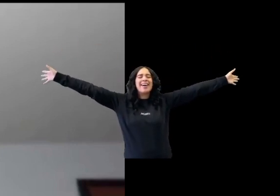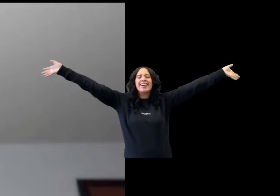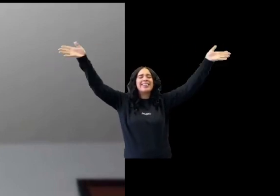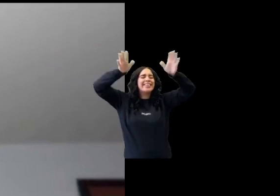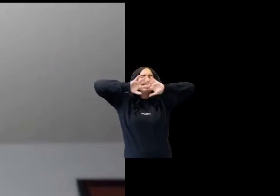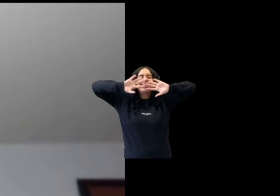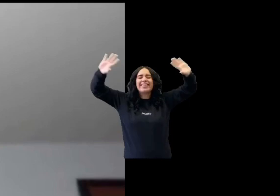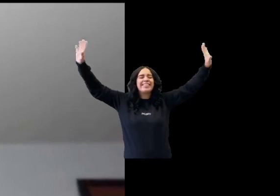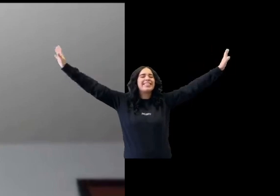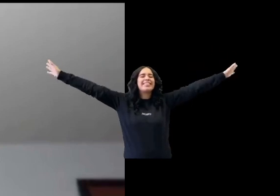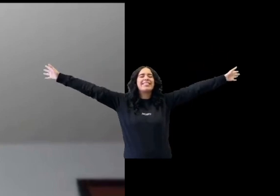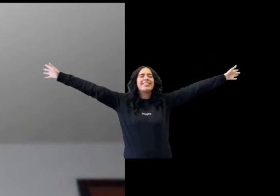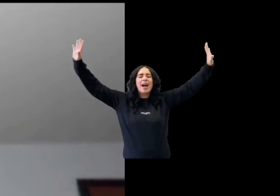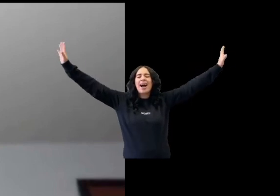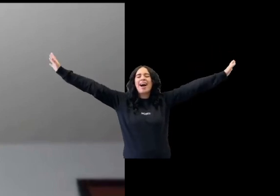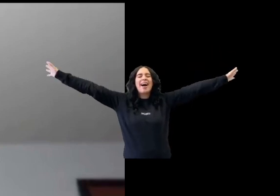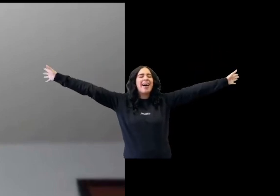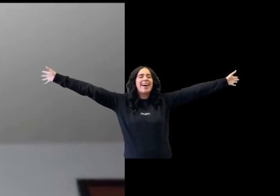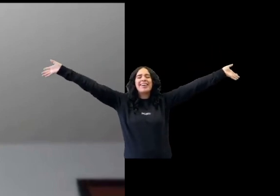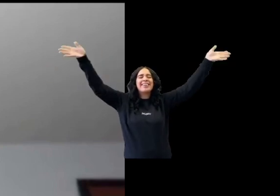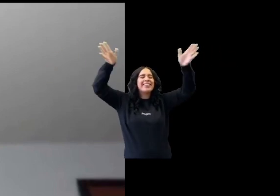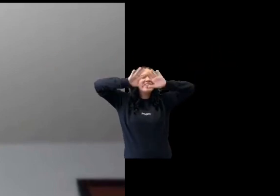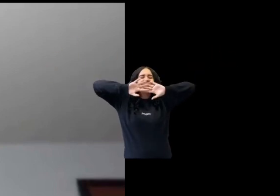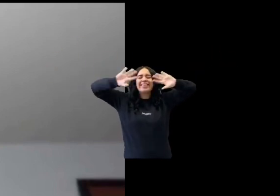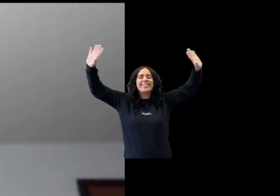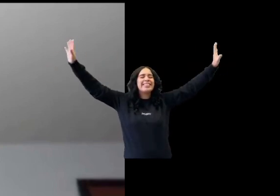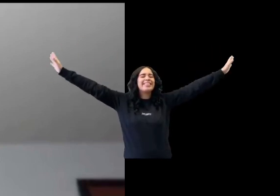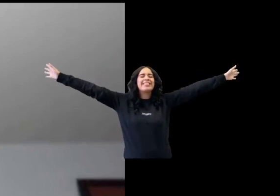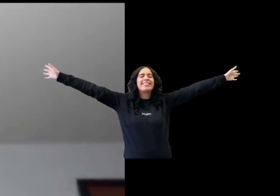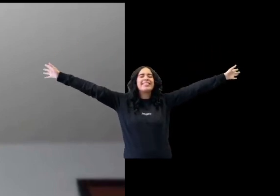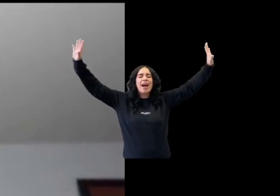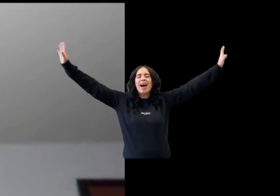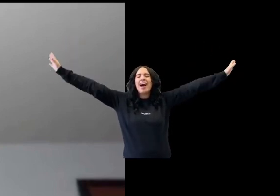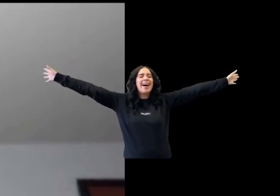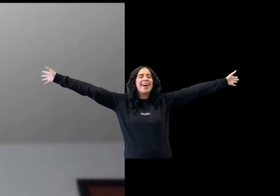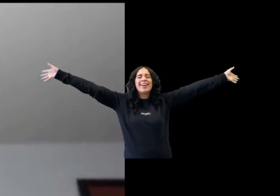subscribe. Hit that bell so you can be notified every time I drop a video.